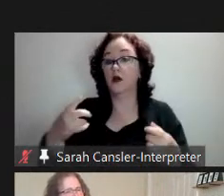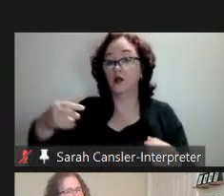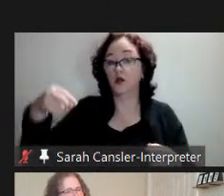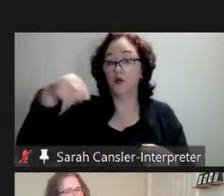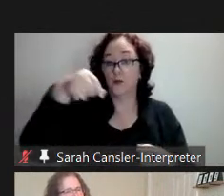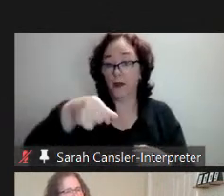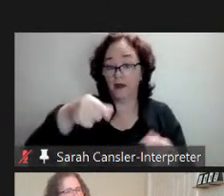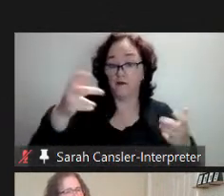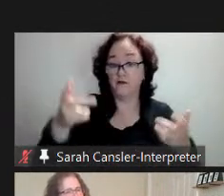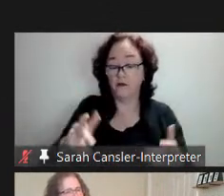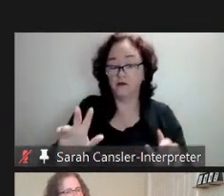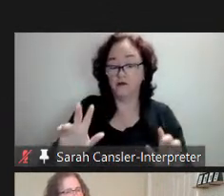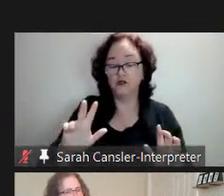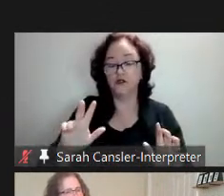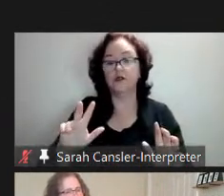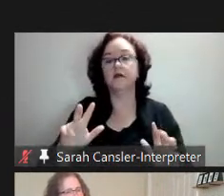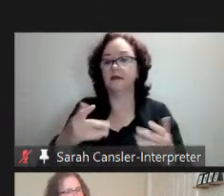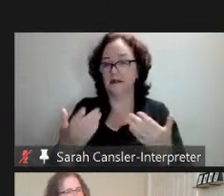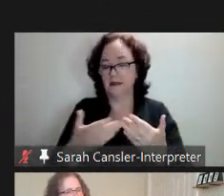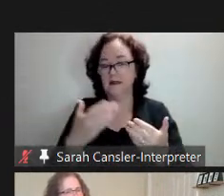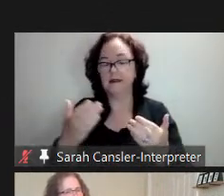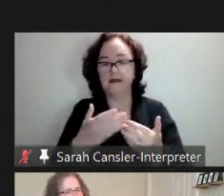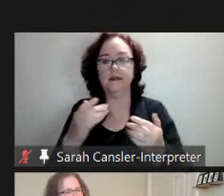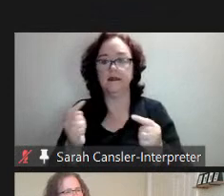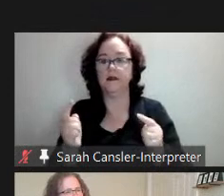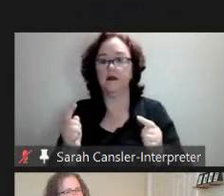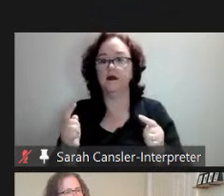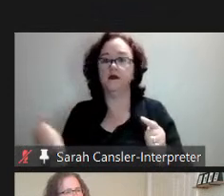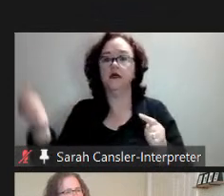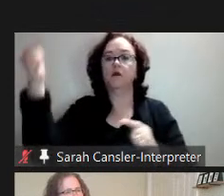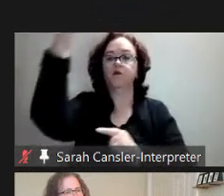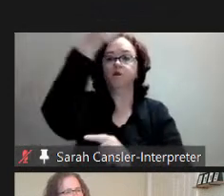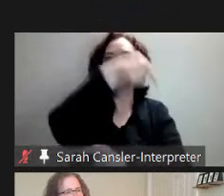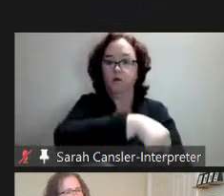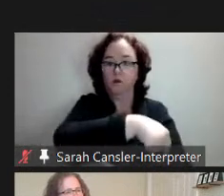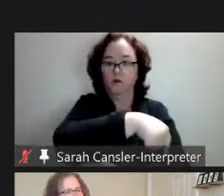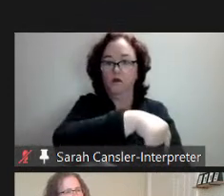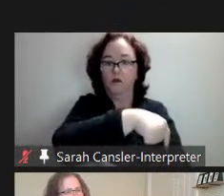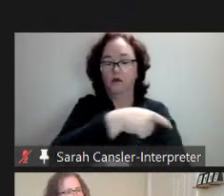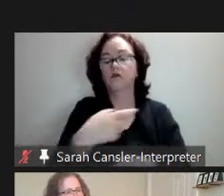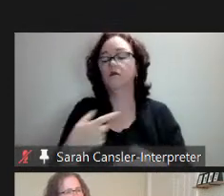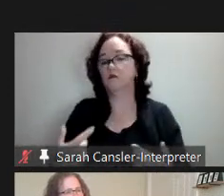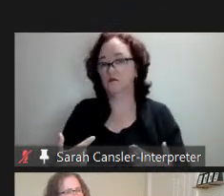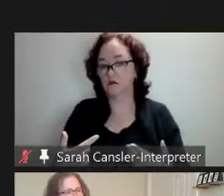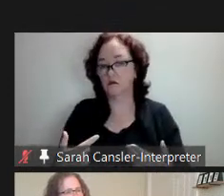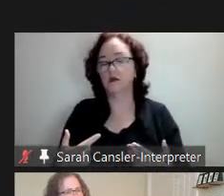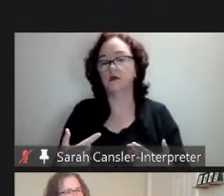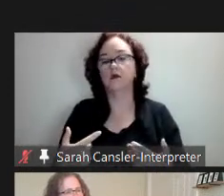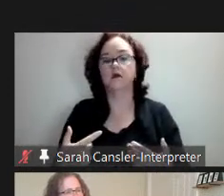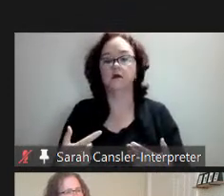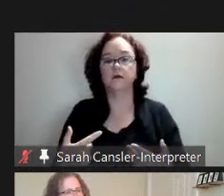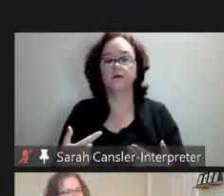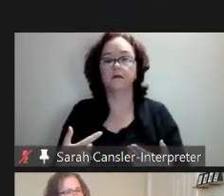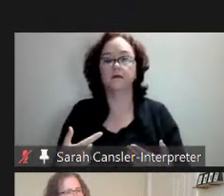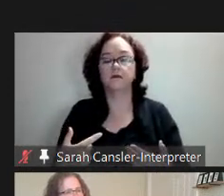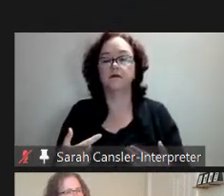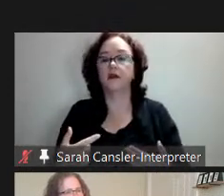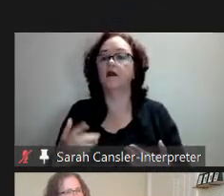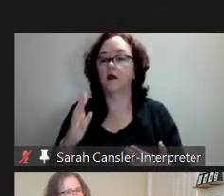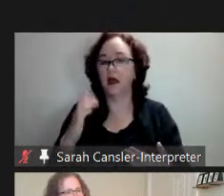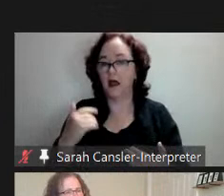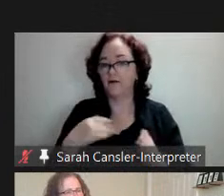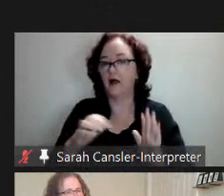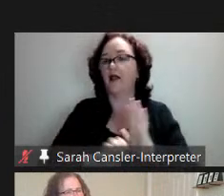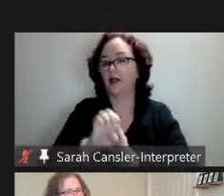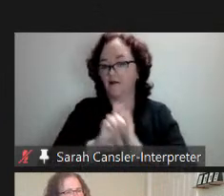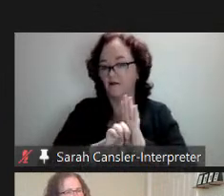of the station to the other. This will also be accessible via step-free via elevator.